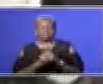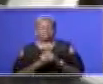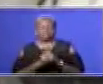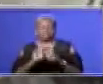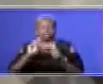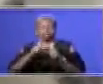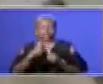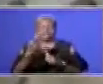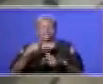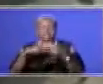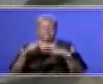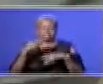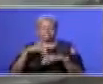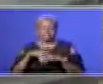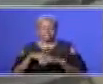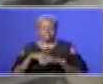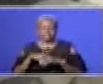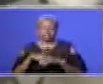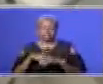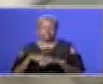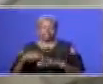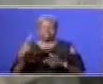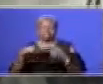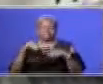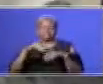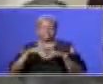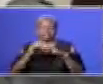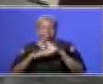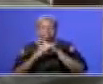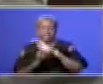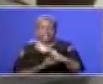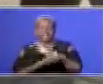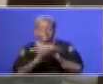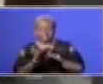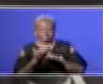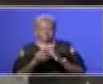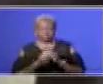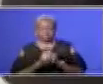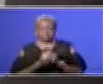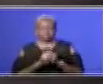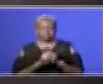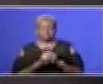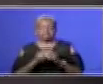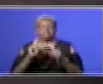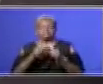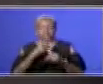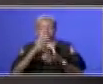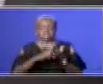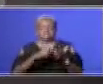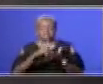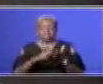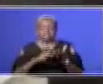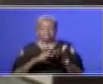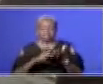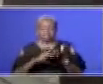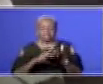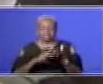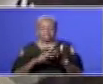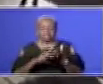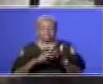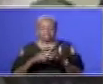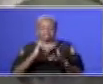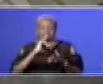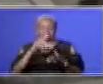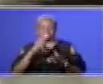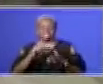come in these bags here. And what we do, the first part of the process is to climatize the